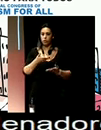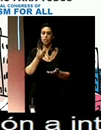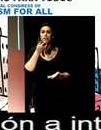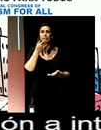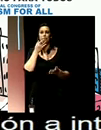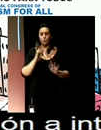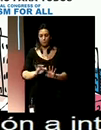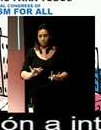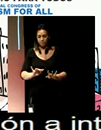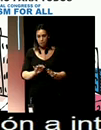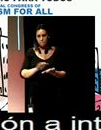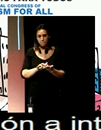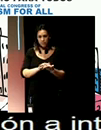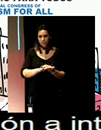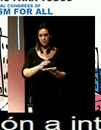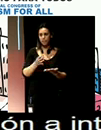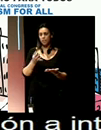We have installed braille lines,